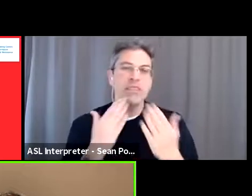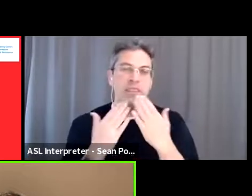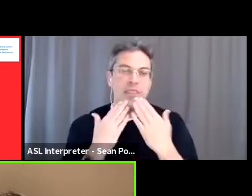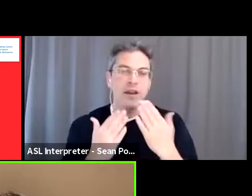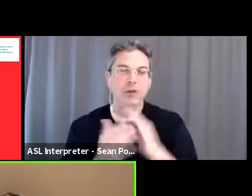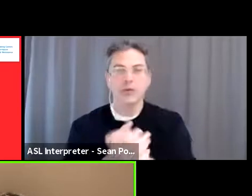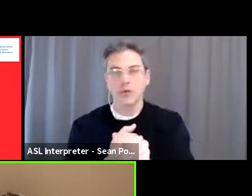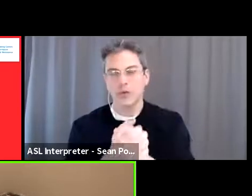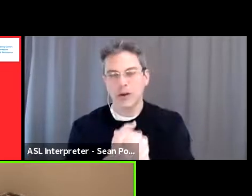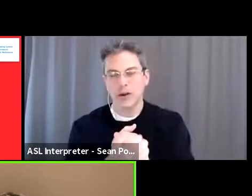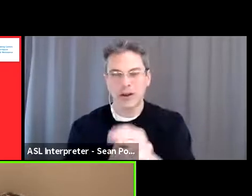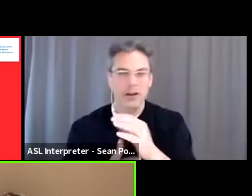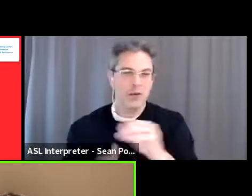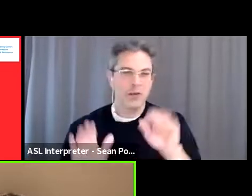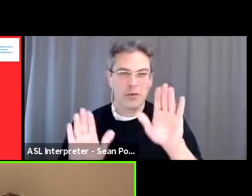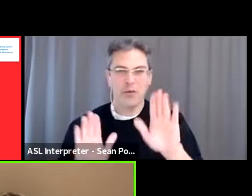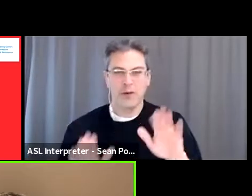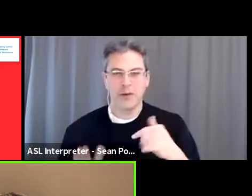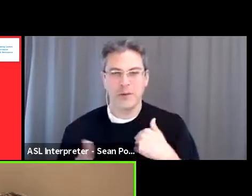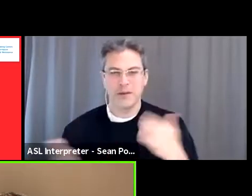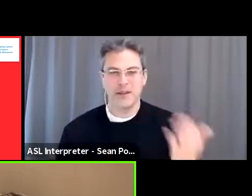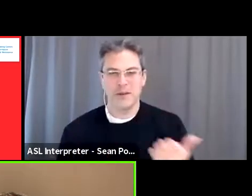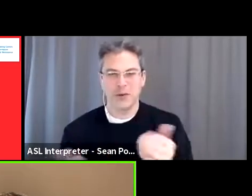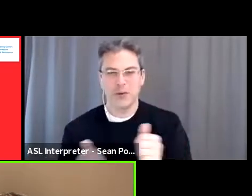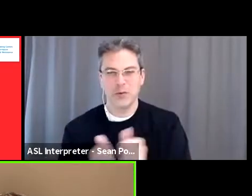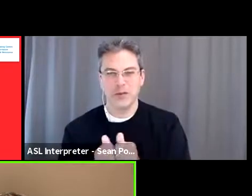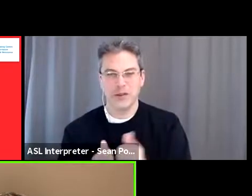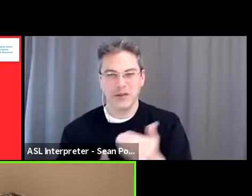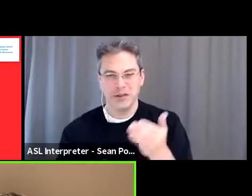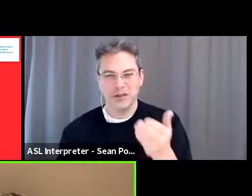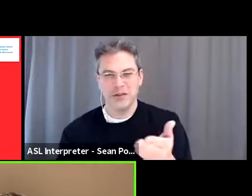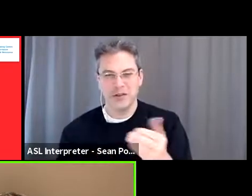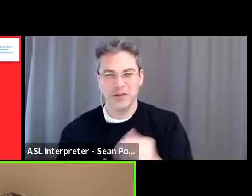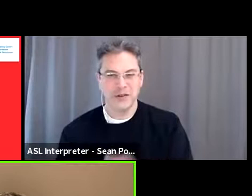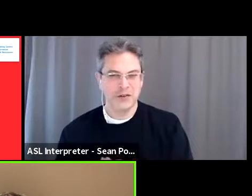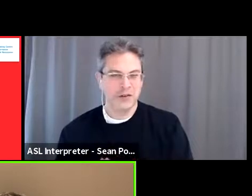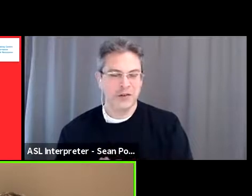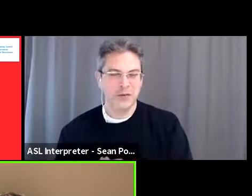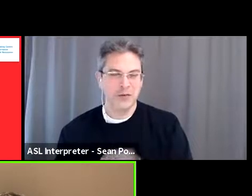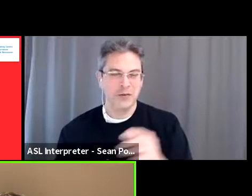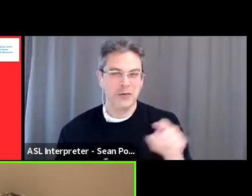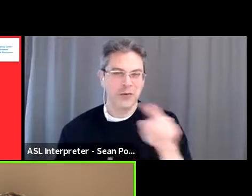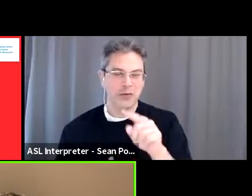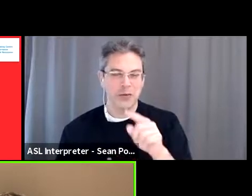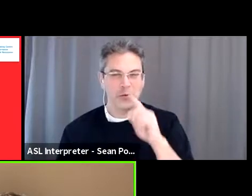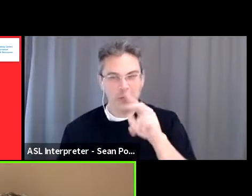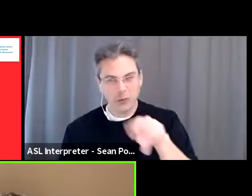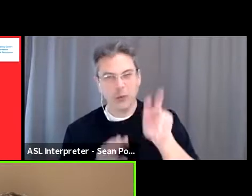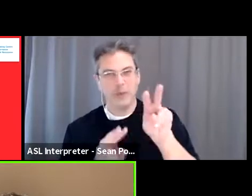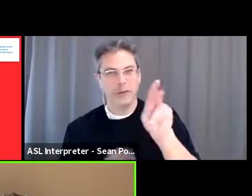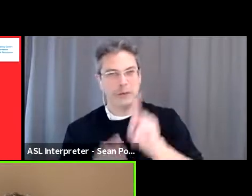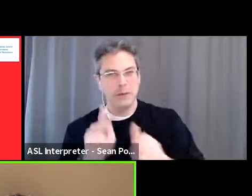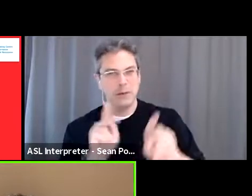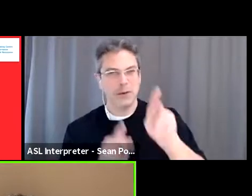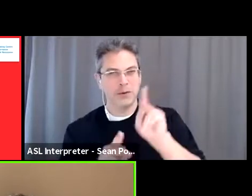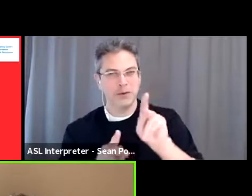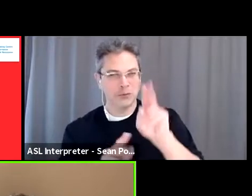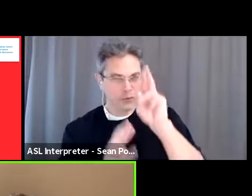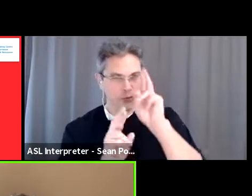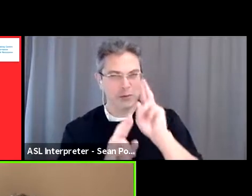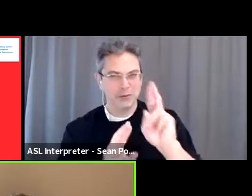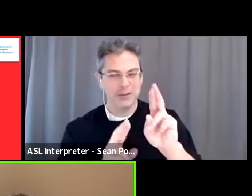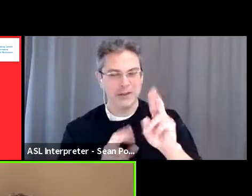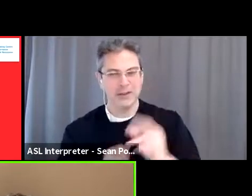And it's a wonderful to be here with such eminent people and with this,